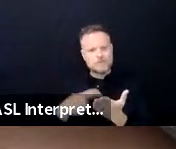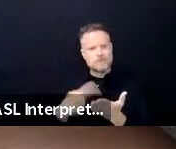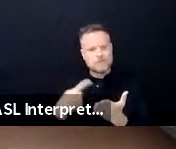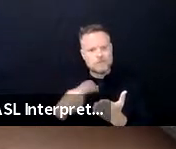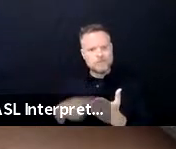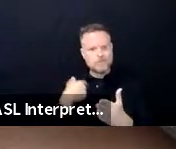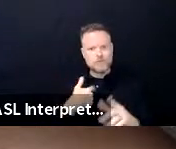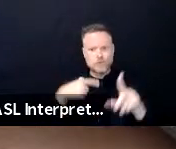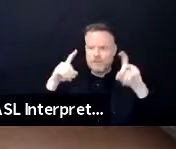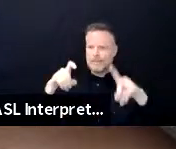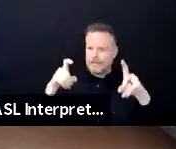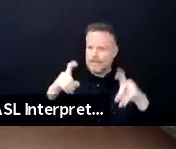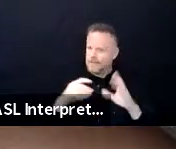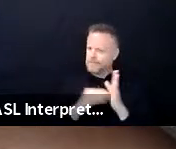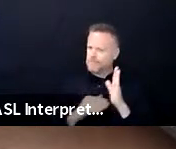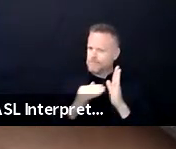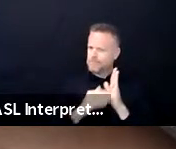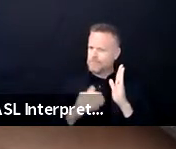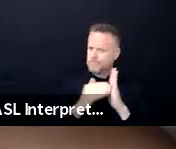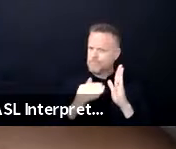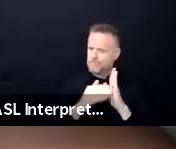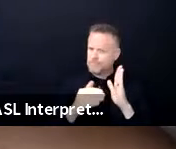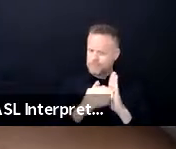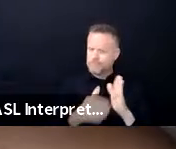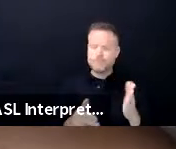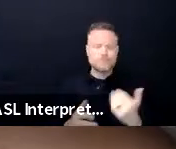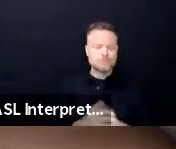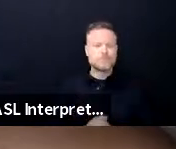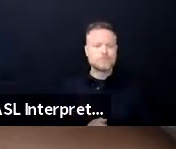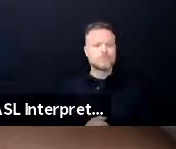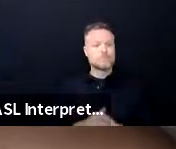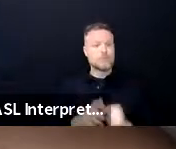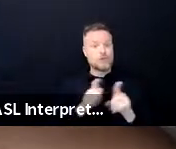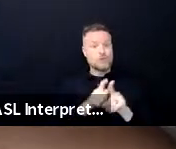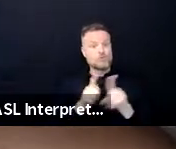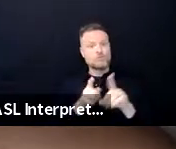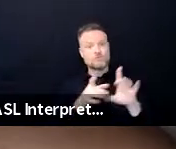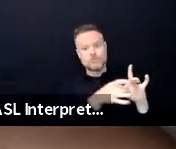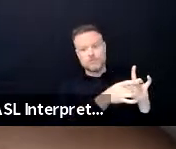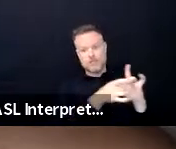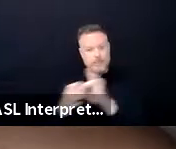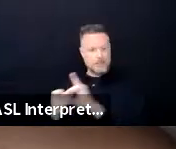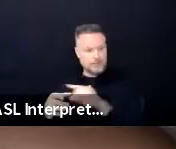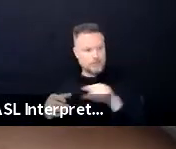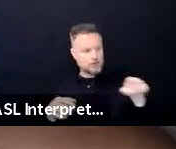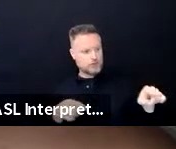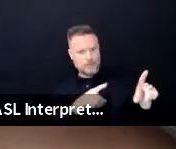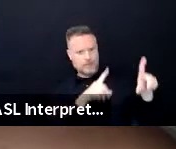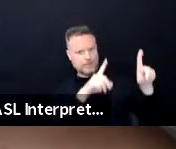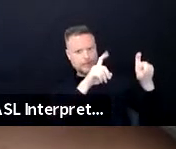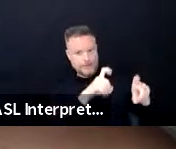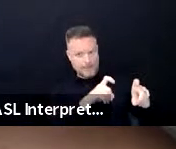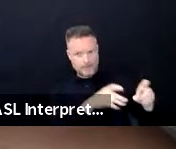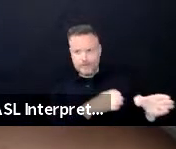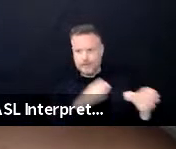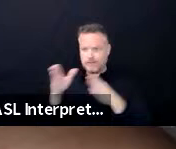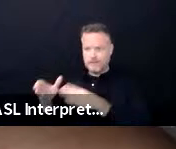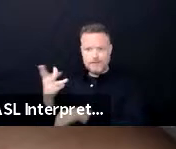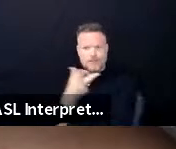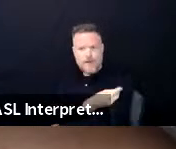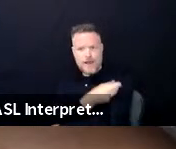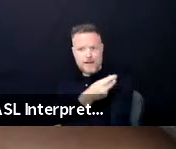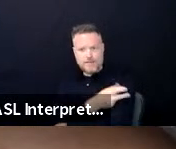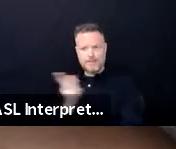tested on a regular basis and the connection between testing and vaccinations, and making sure that we monitor